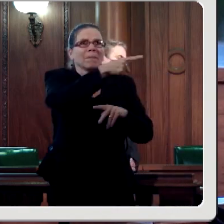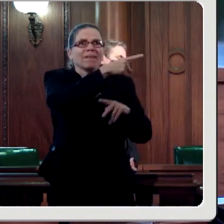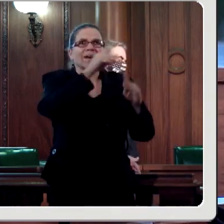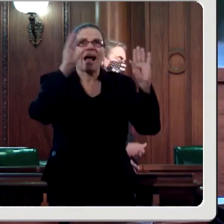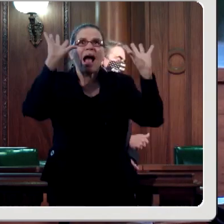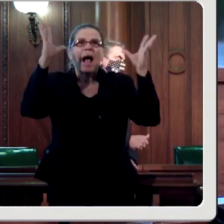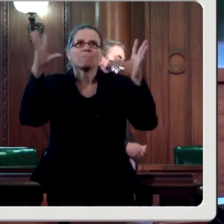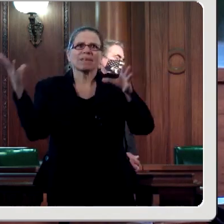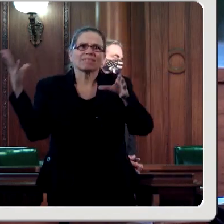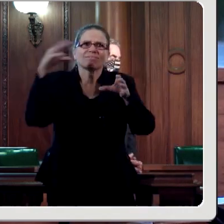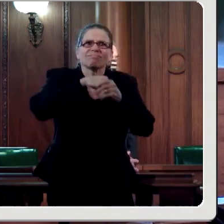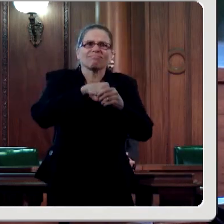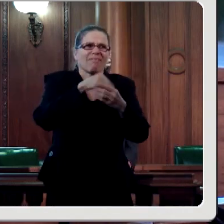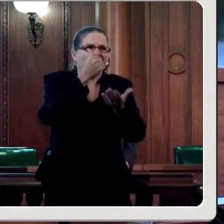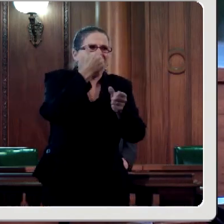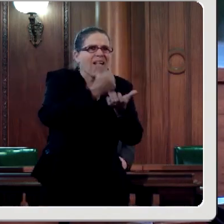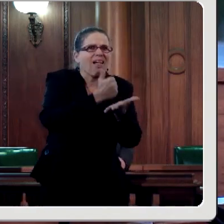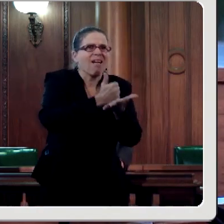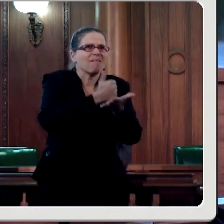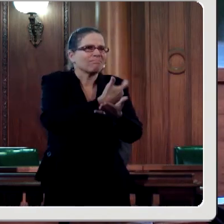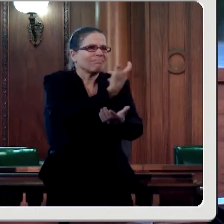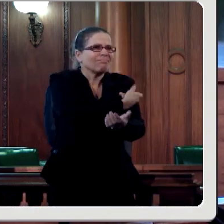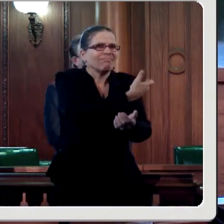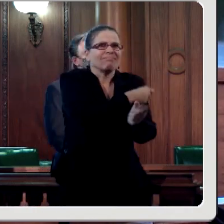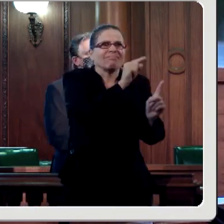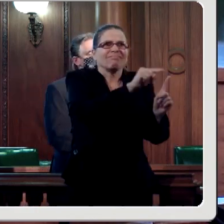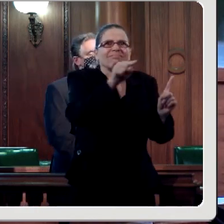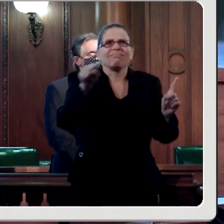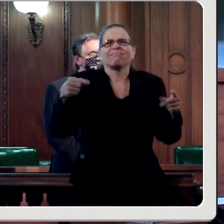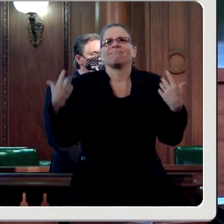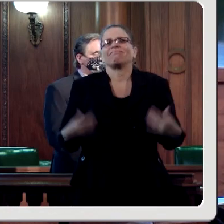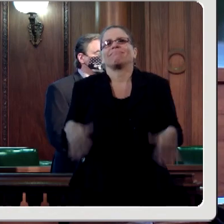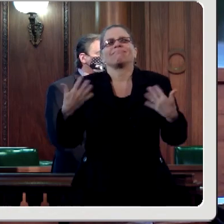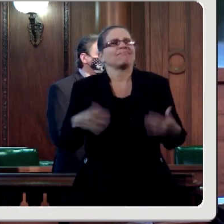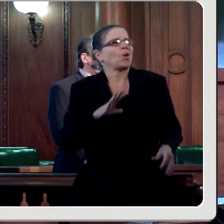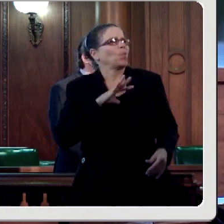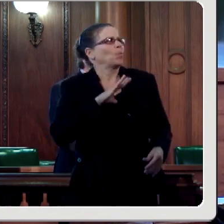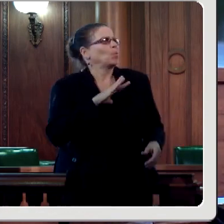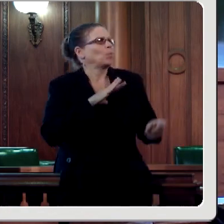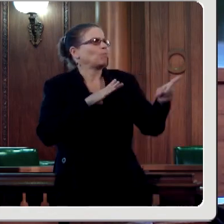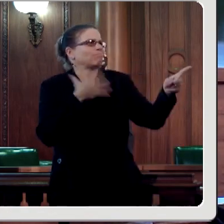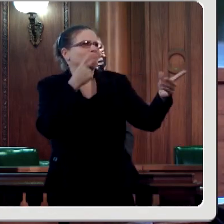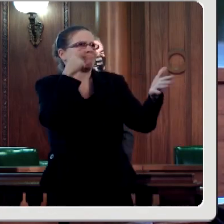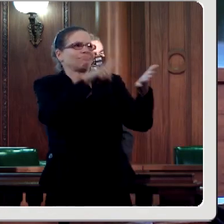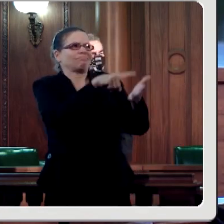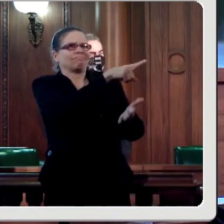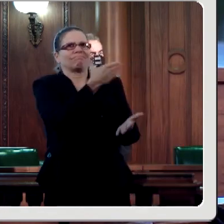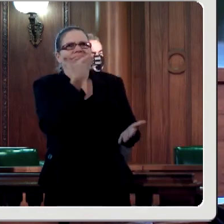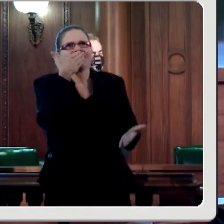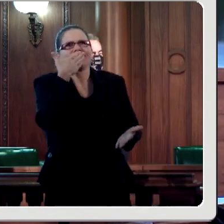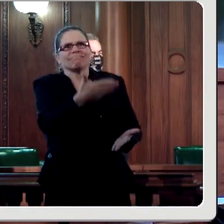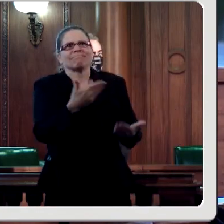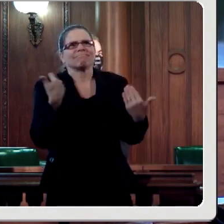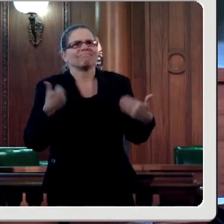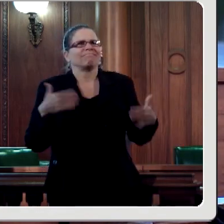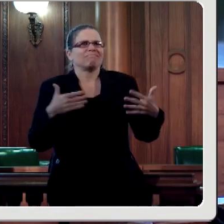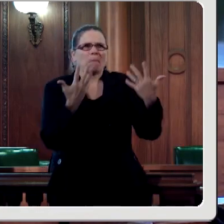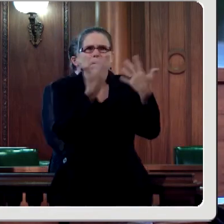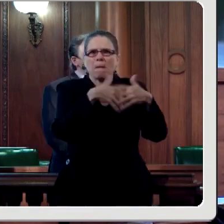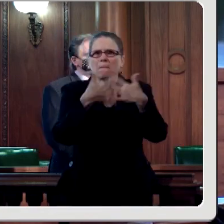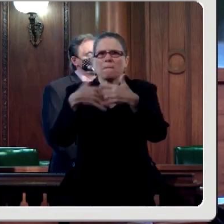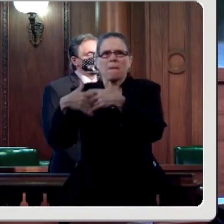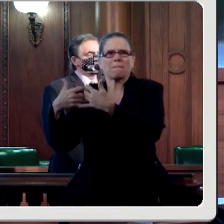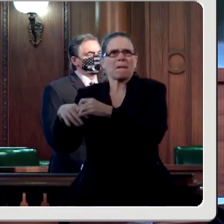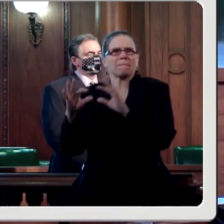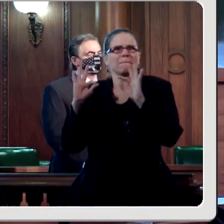at our flu clinic. You were absolutely amazing, so thank you. Our next flu clinic is at the Raymond A.